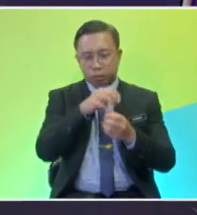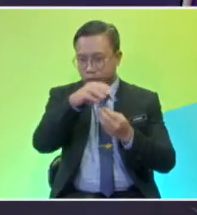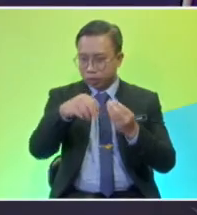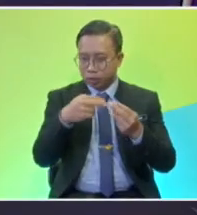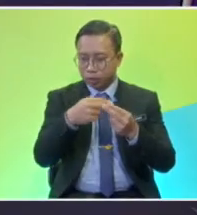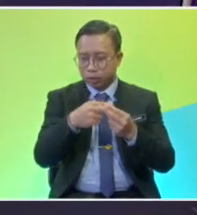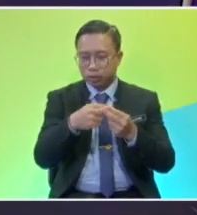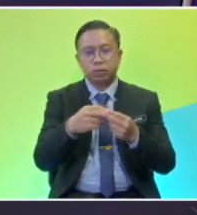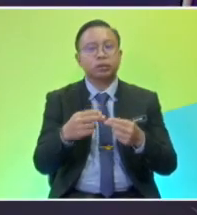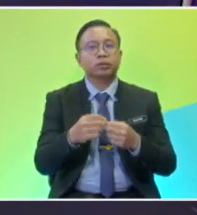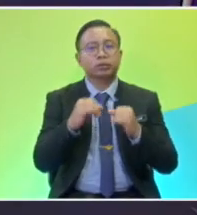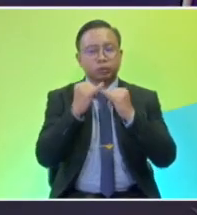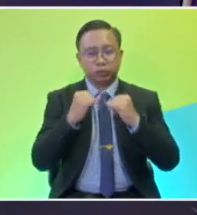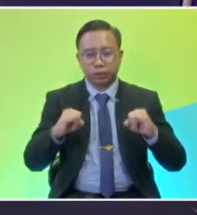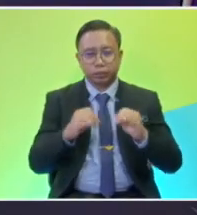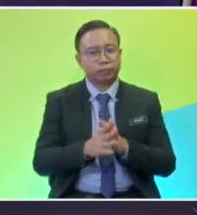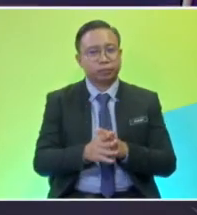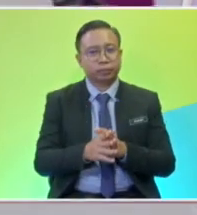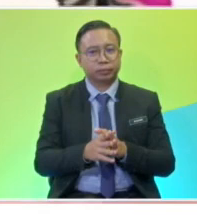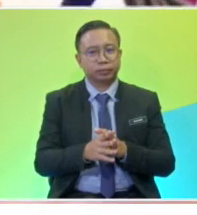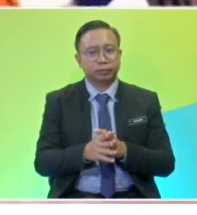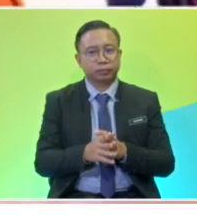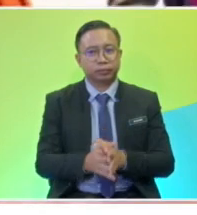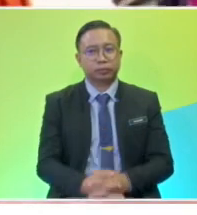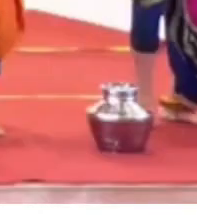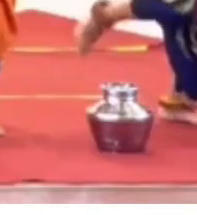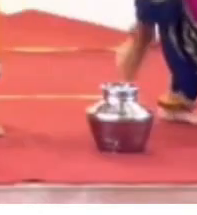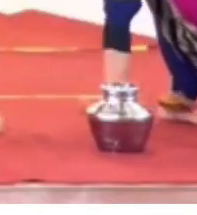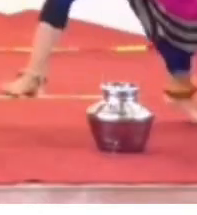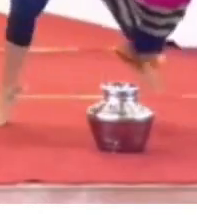Just have a look now. Just come watch us.